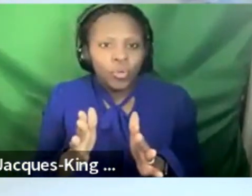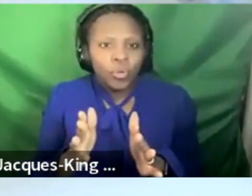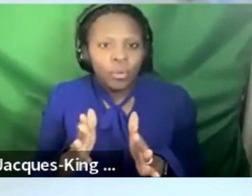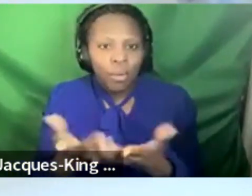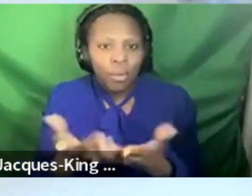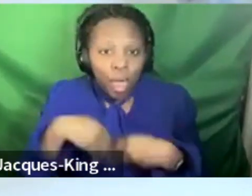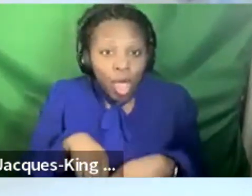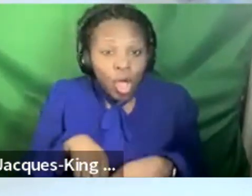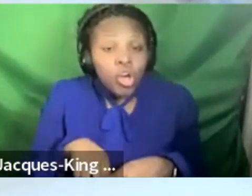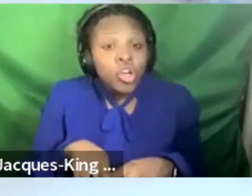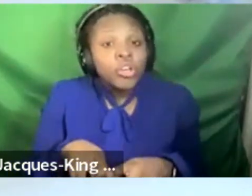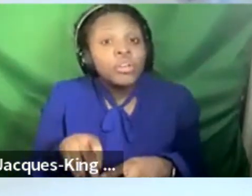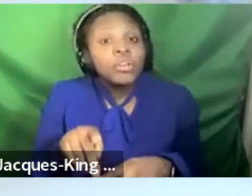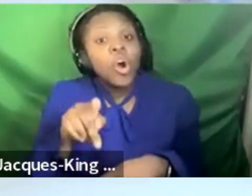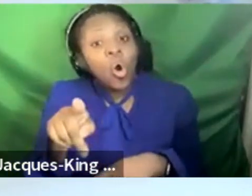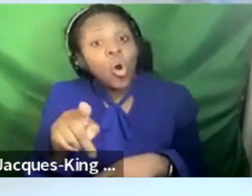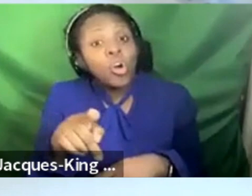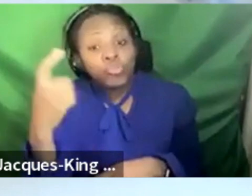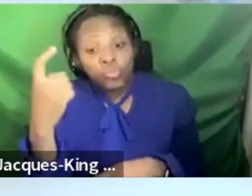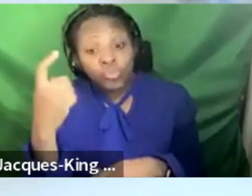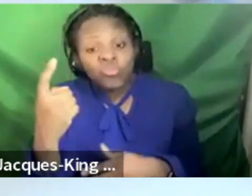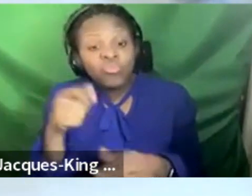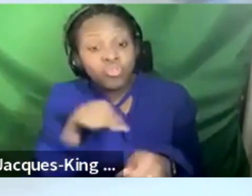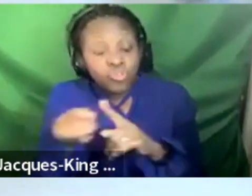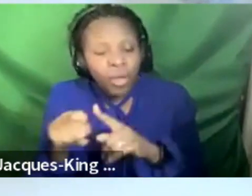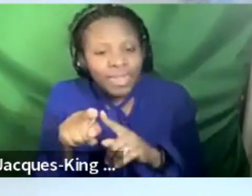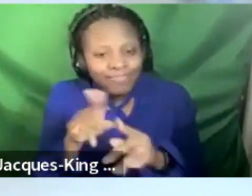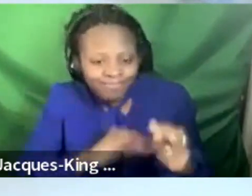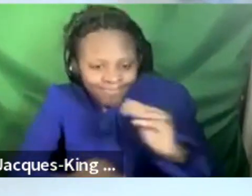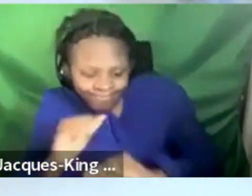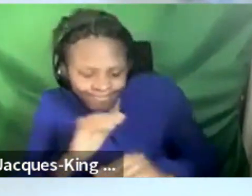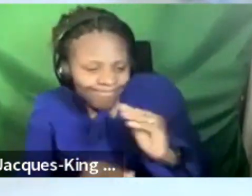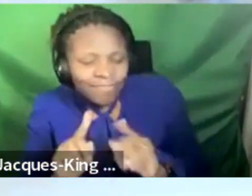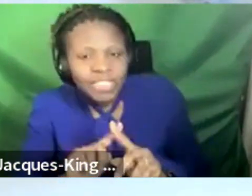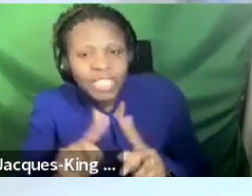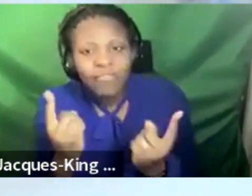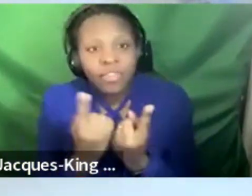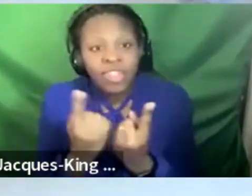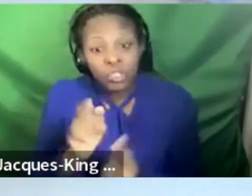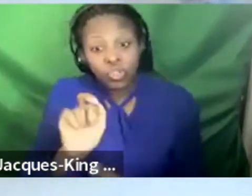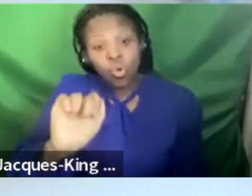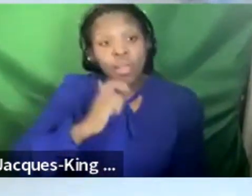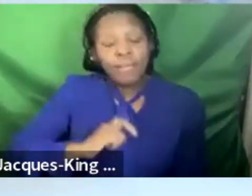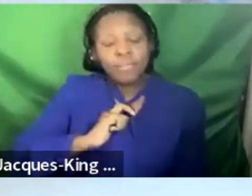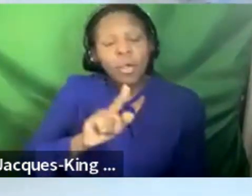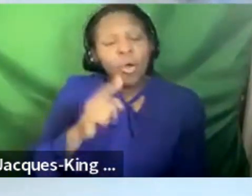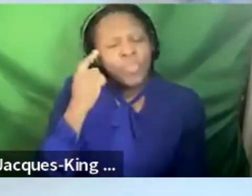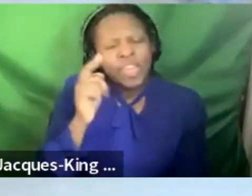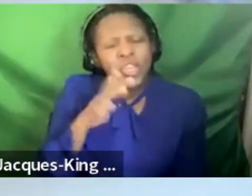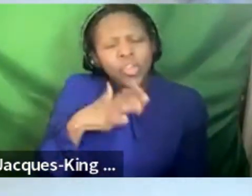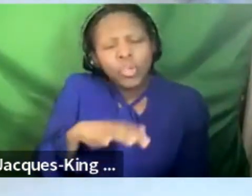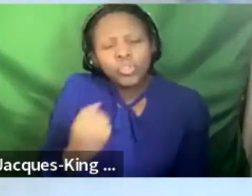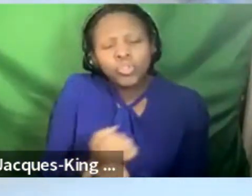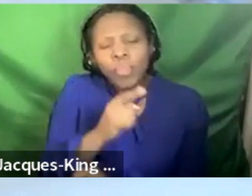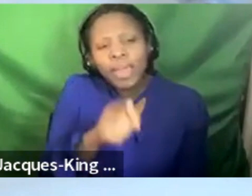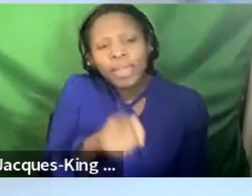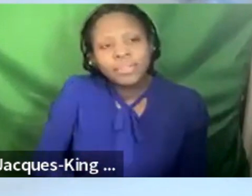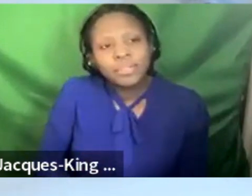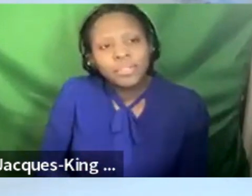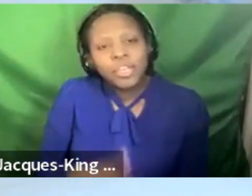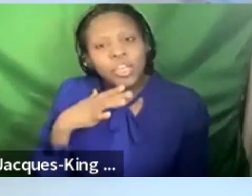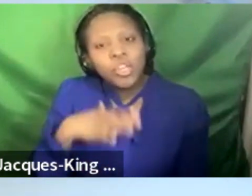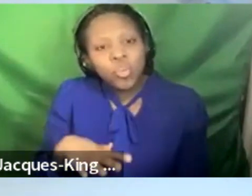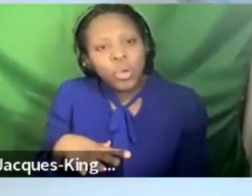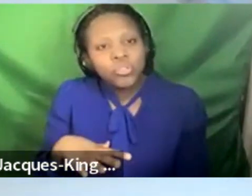release. You don't have to spray it on, unless you're playing a character that is spraying on and trying out things. But it